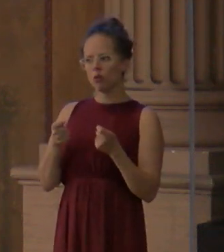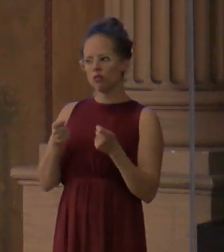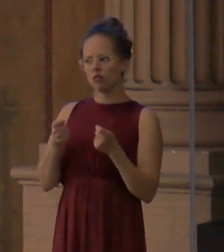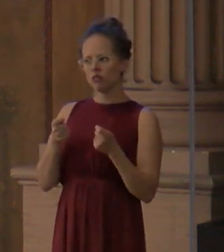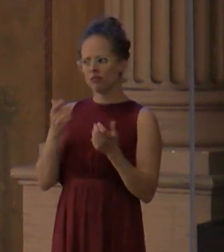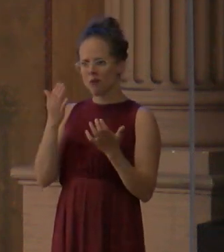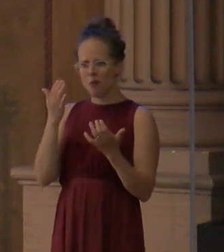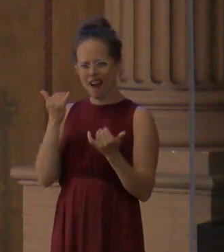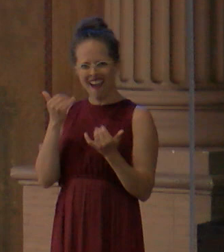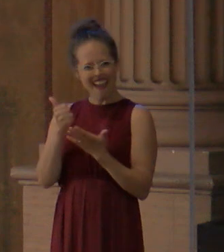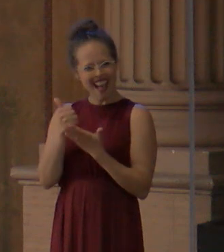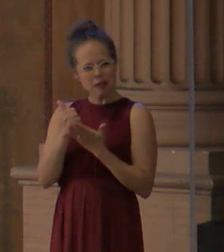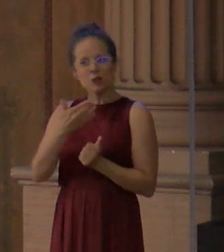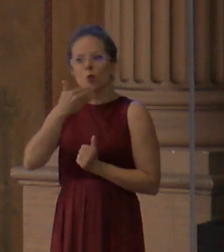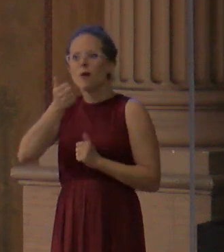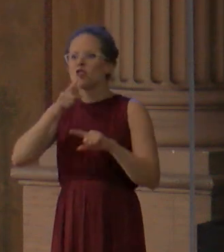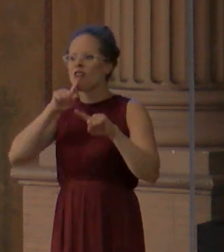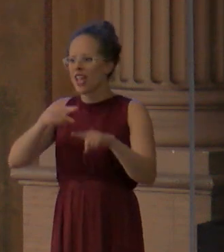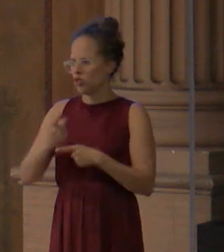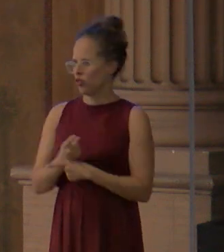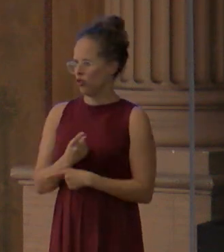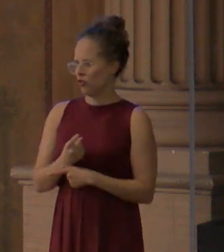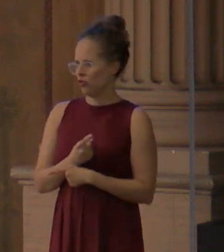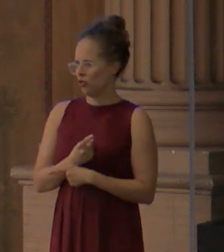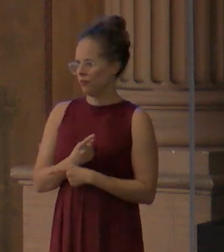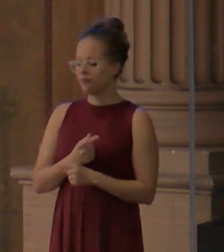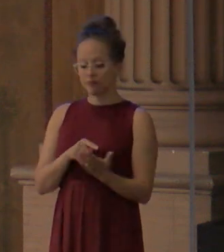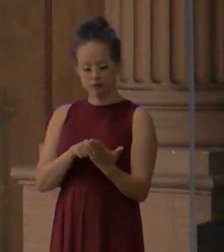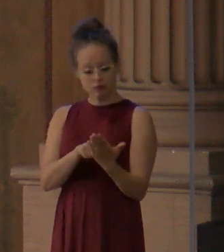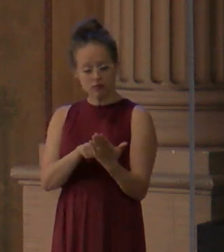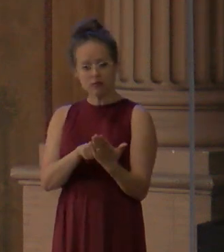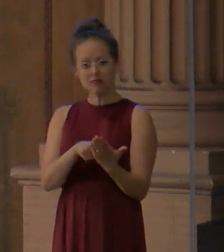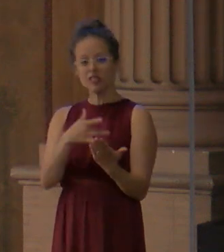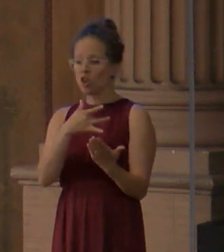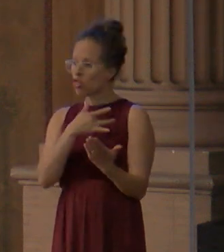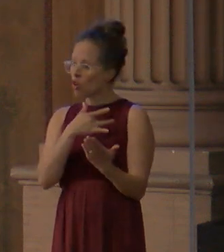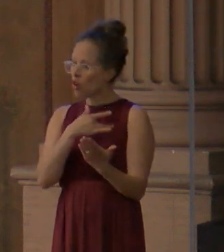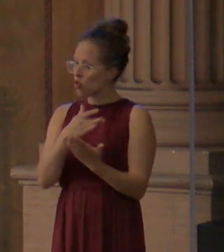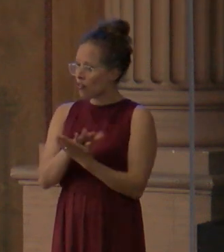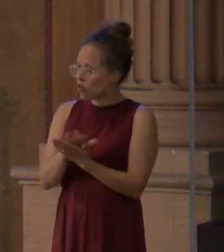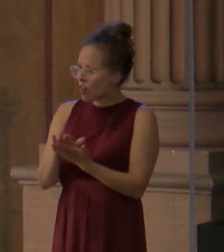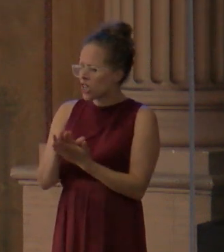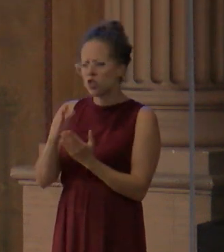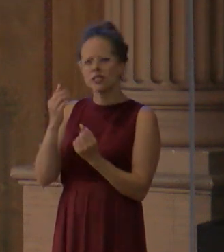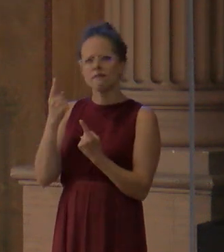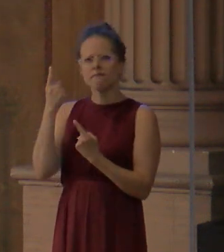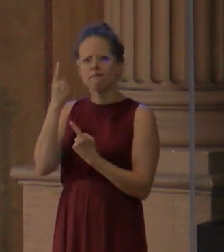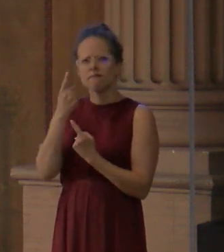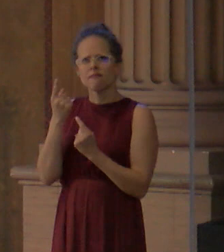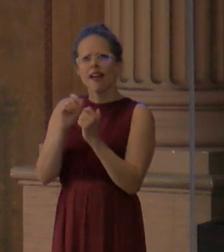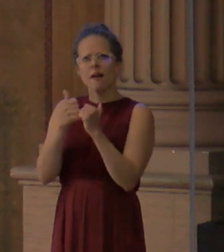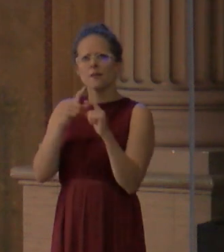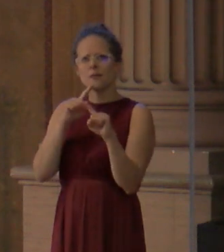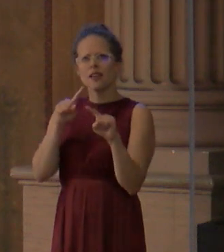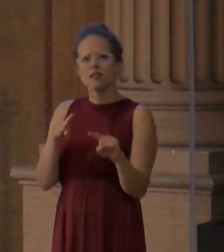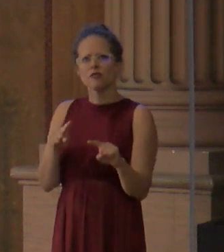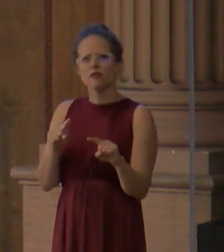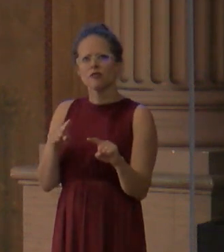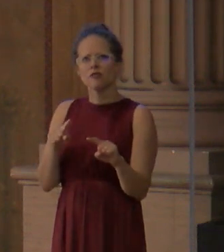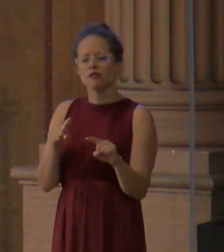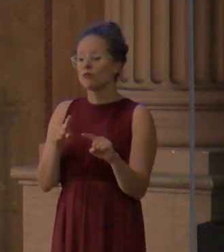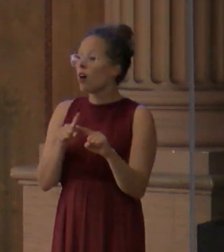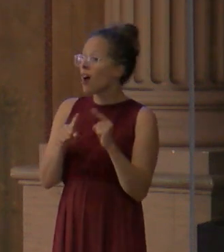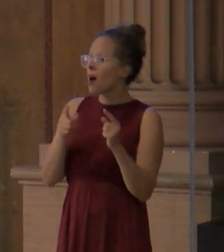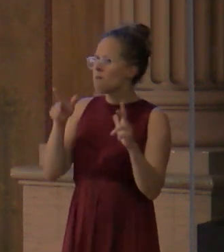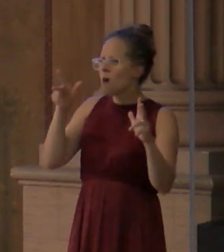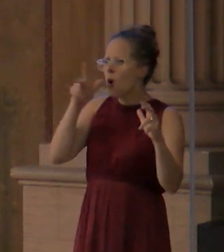know how to answer. That's what he says in Proverbs 15:28. The heart of the righteous ponders how to answer, but the mouth of the wicked pours